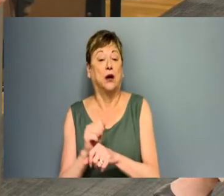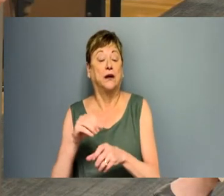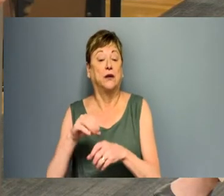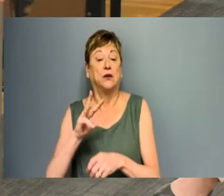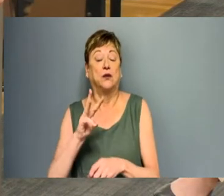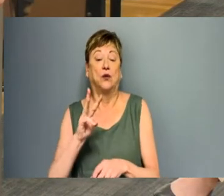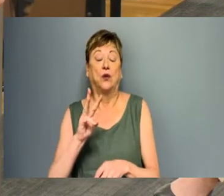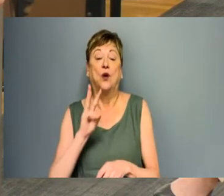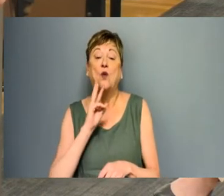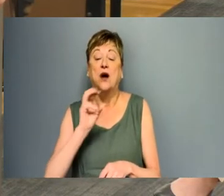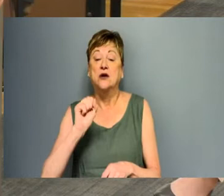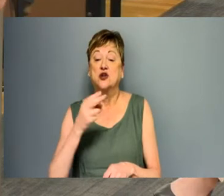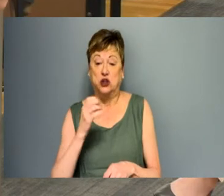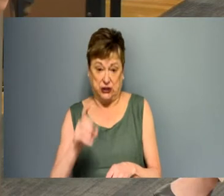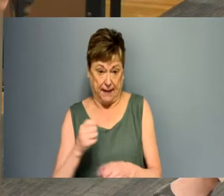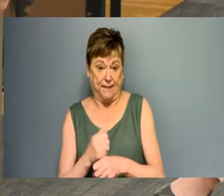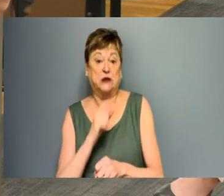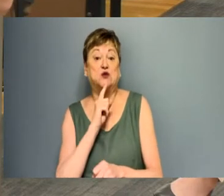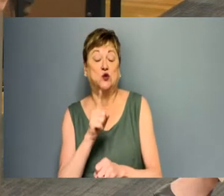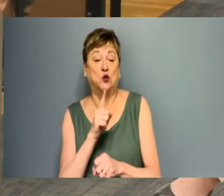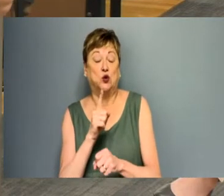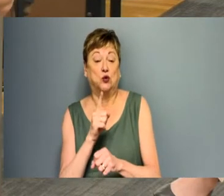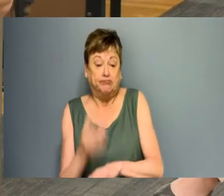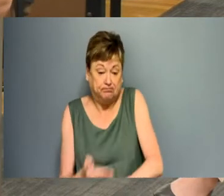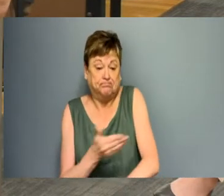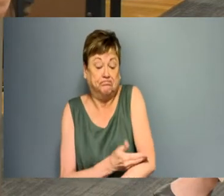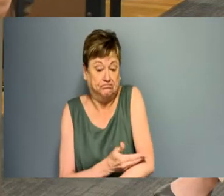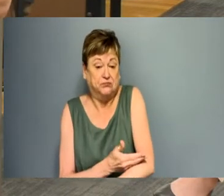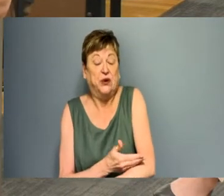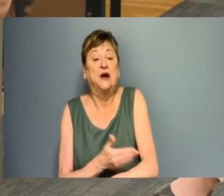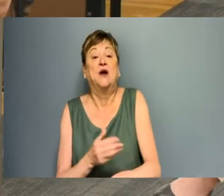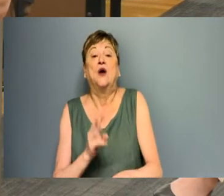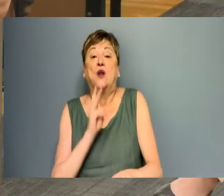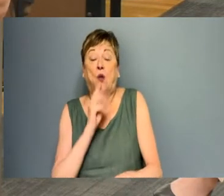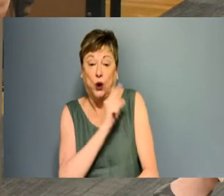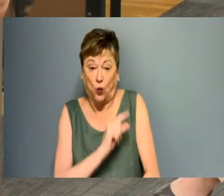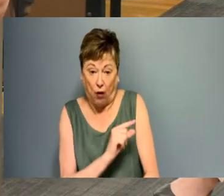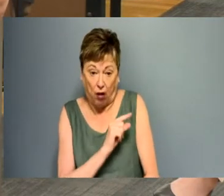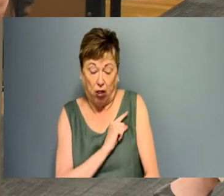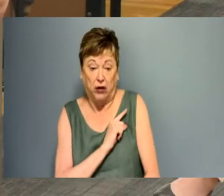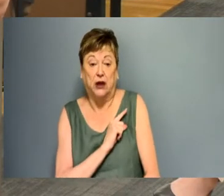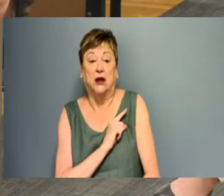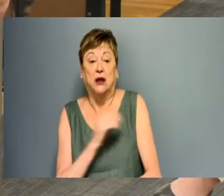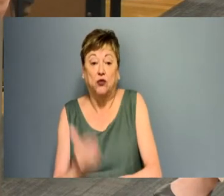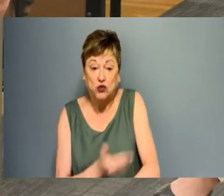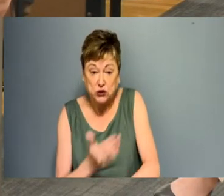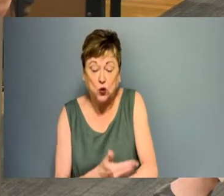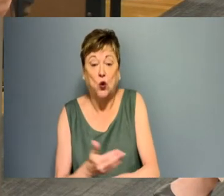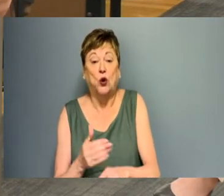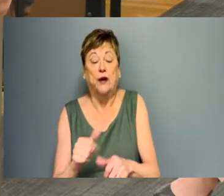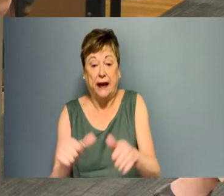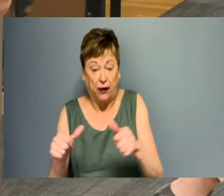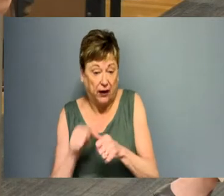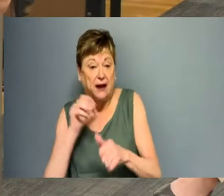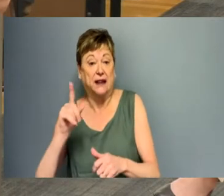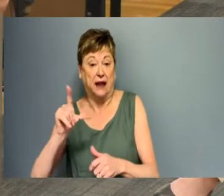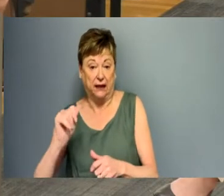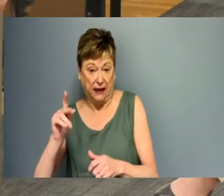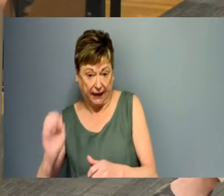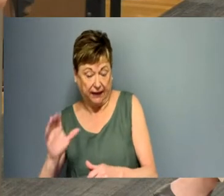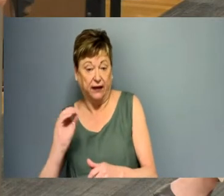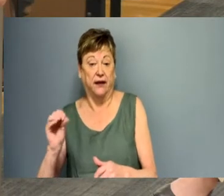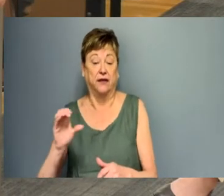to make sure that we could restore this area, improve the water quality within Lake Luxembourg and also the Neshaminy Creek